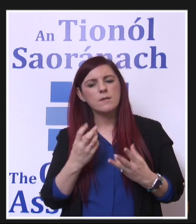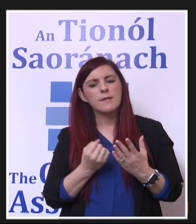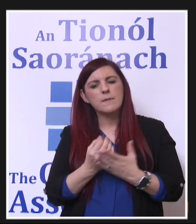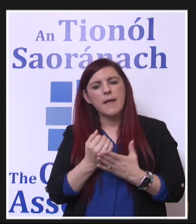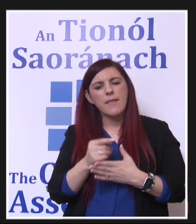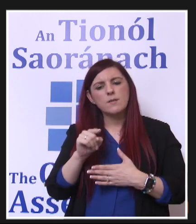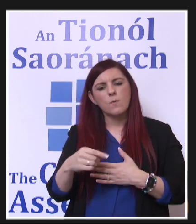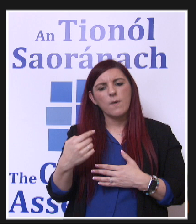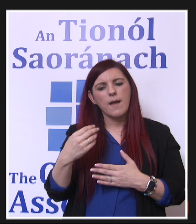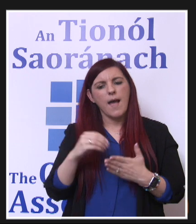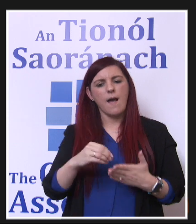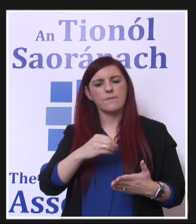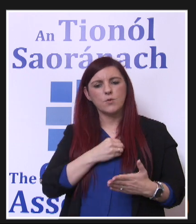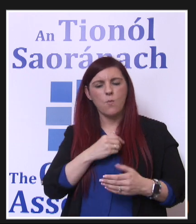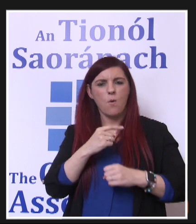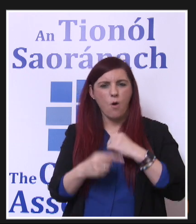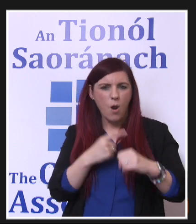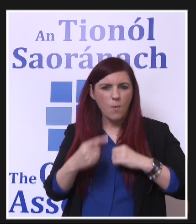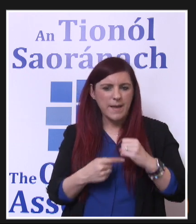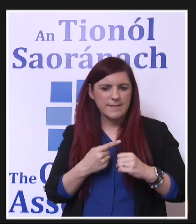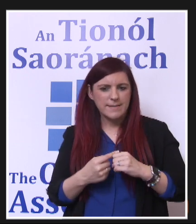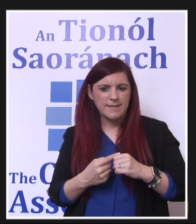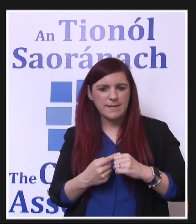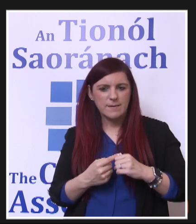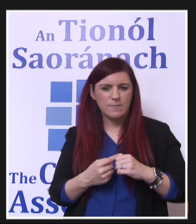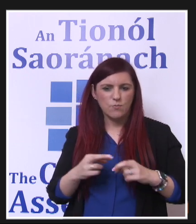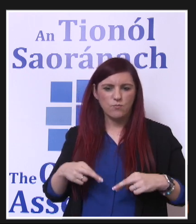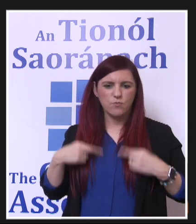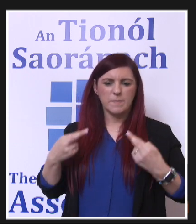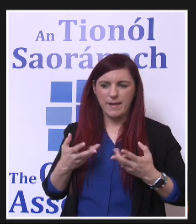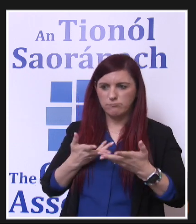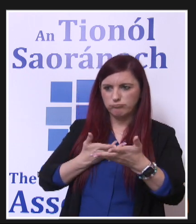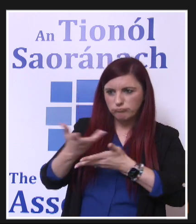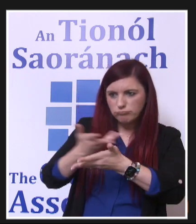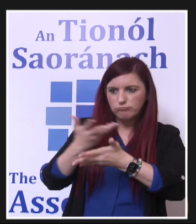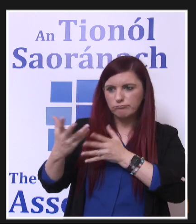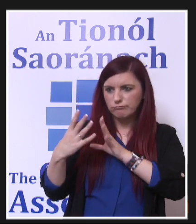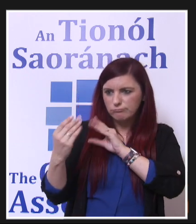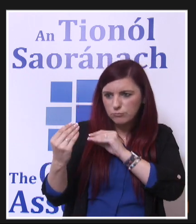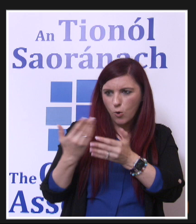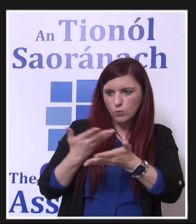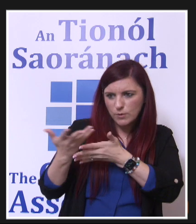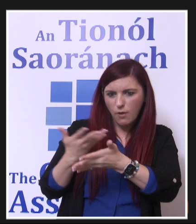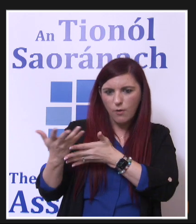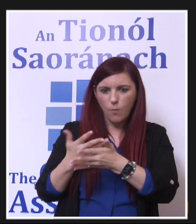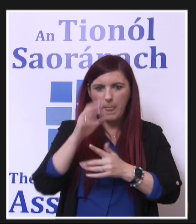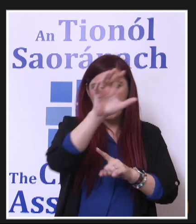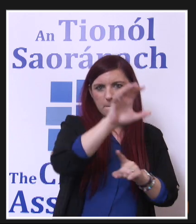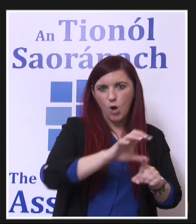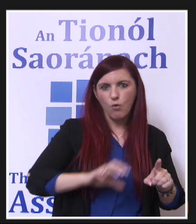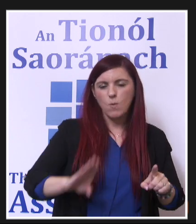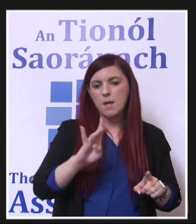that we have to always exchange, consultate, speak with the boroughs, obviously more